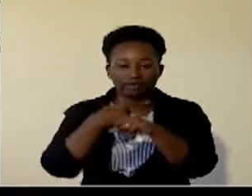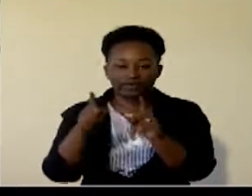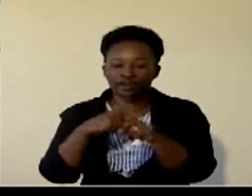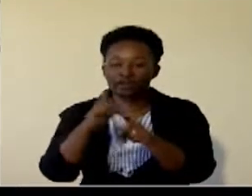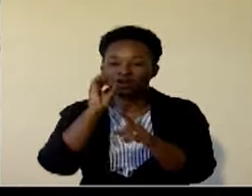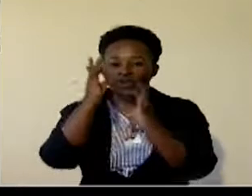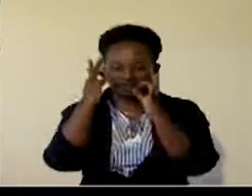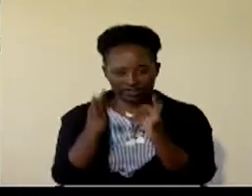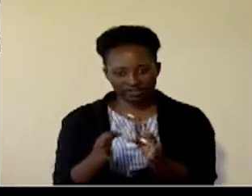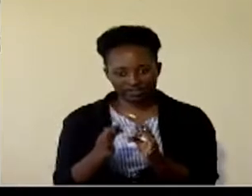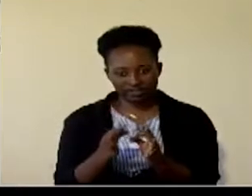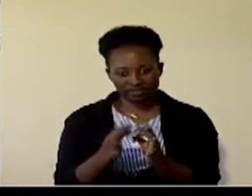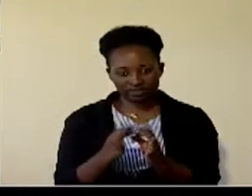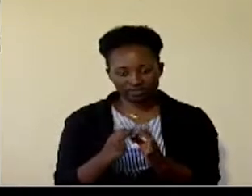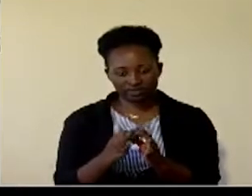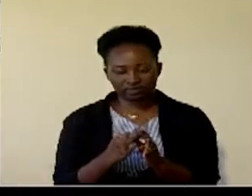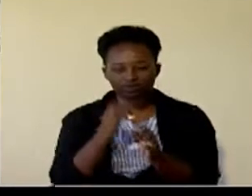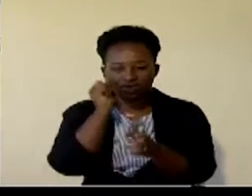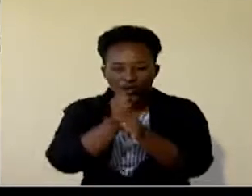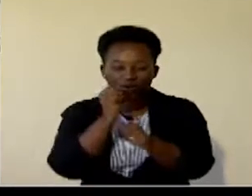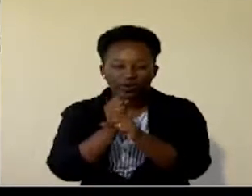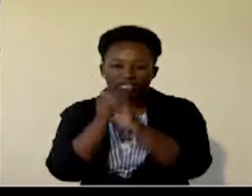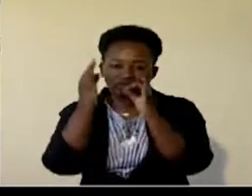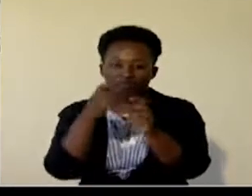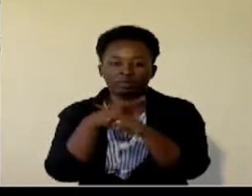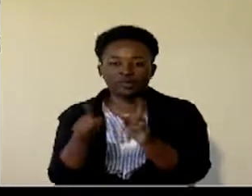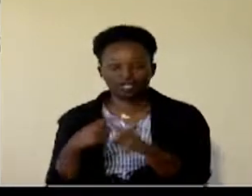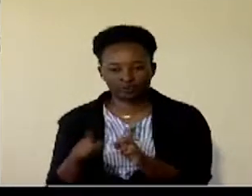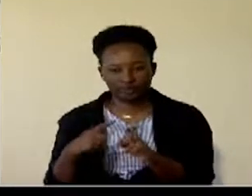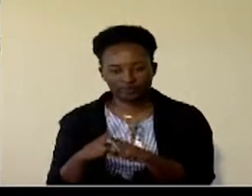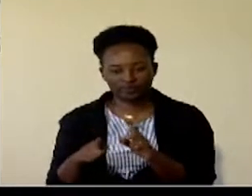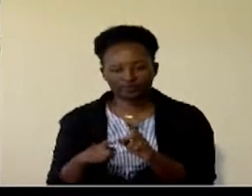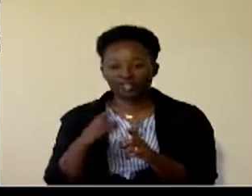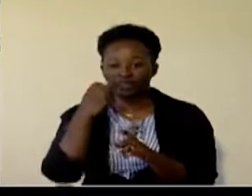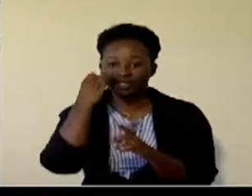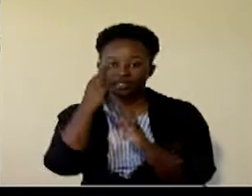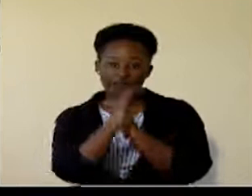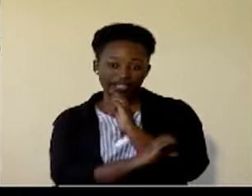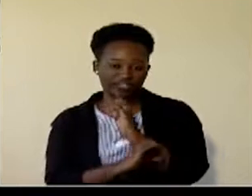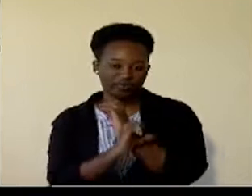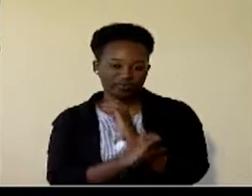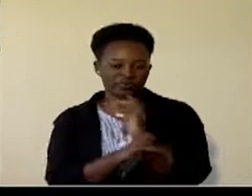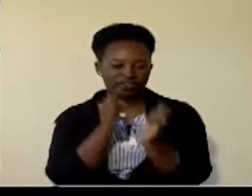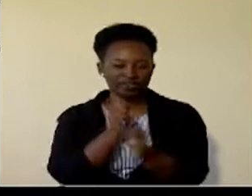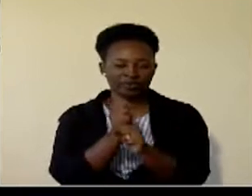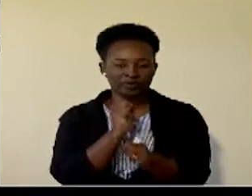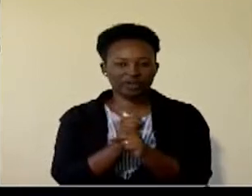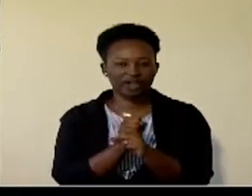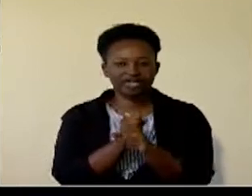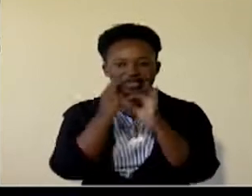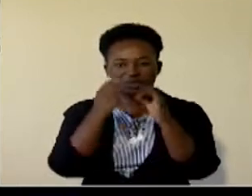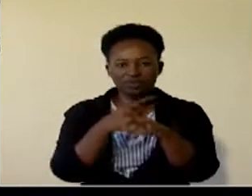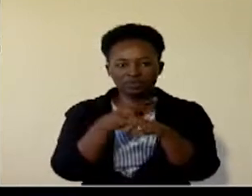products. Diversification, you produce a variety. Now, if a country produces a